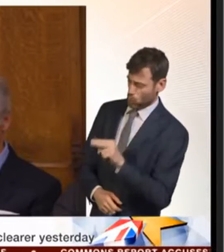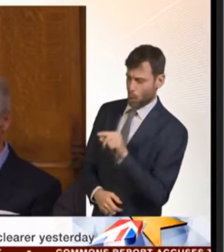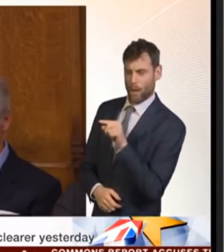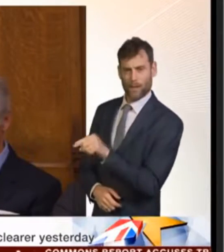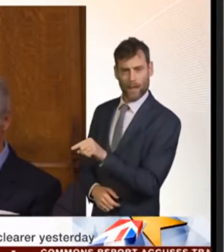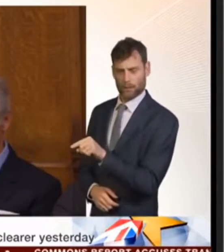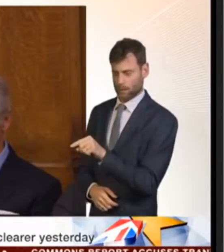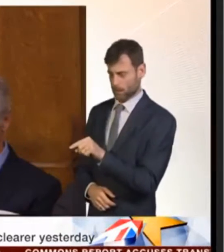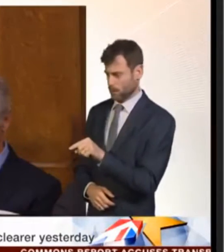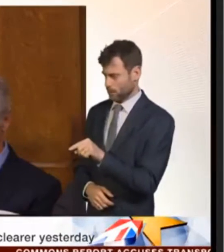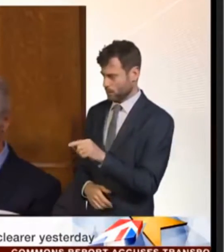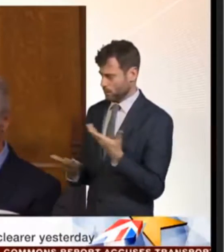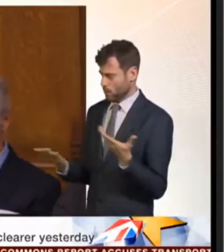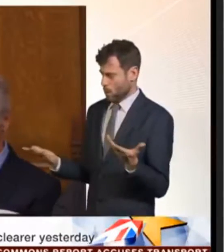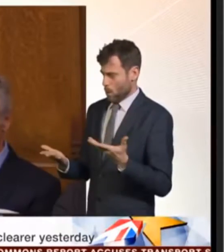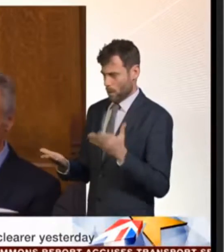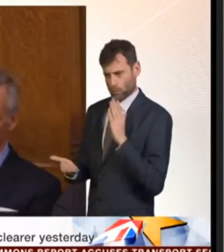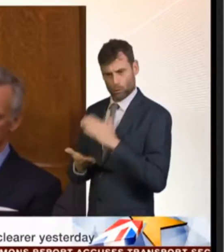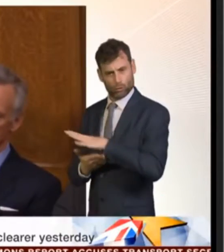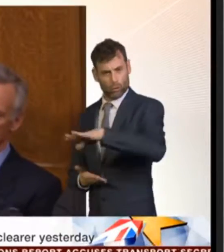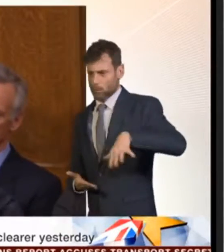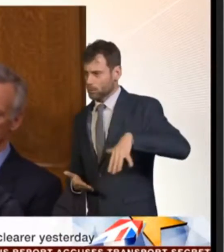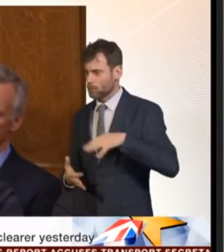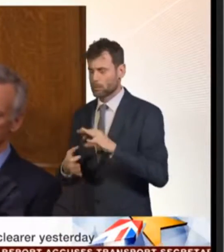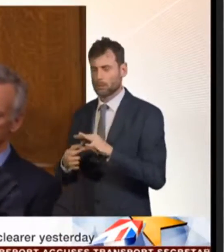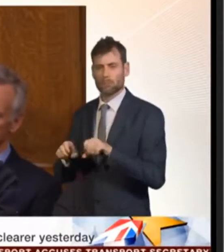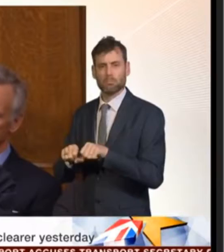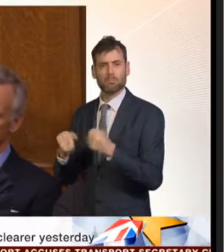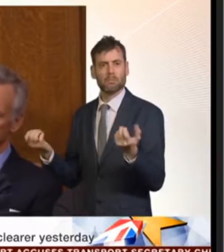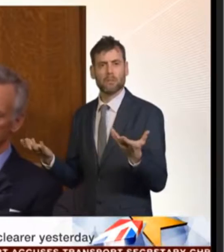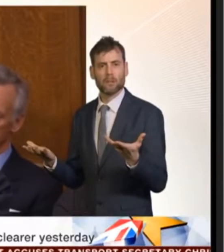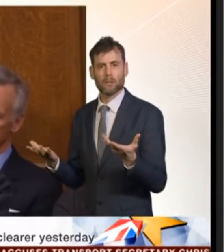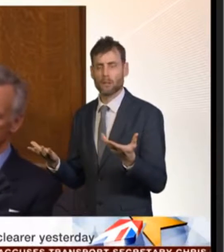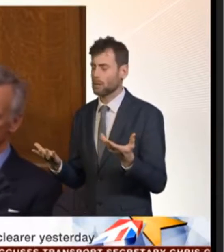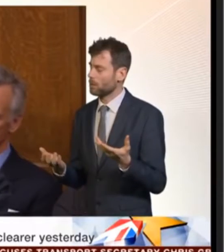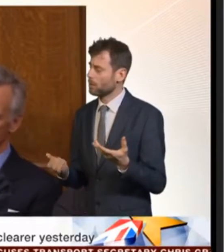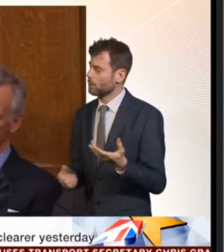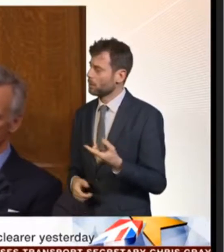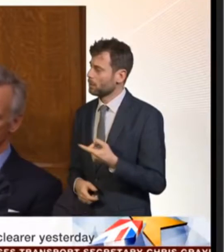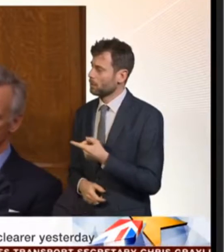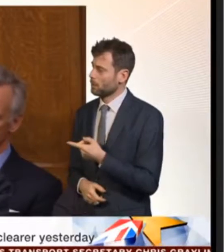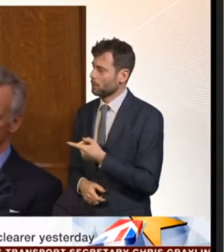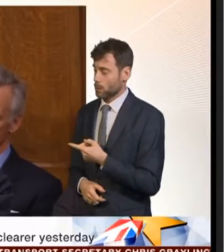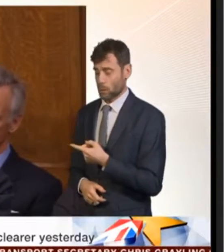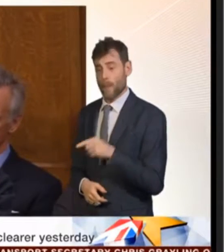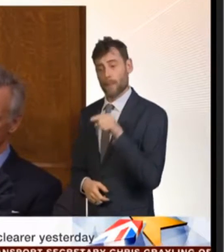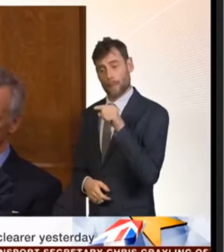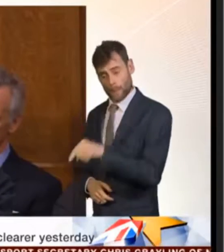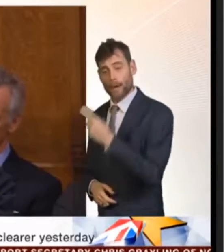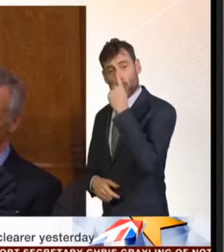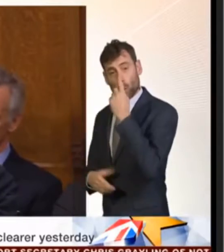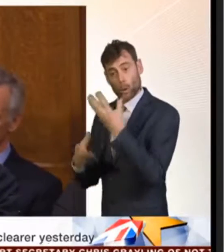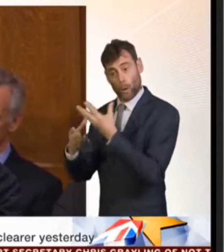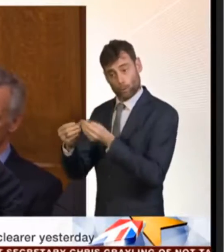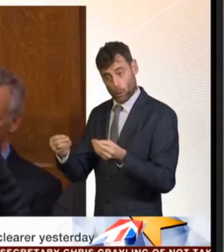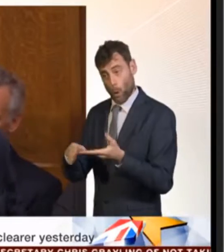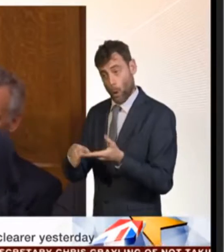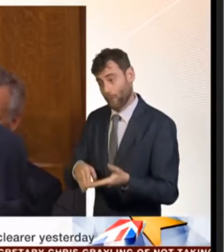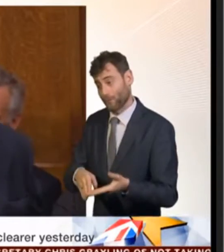massive breach of trust, which could have been resolved if we had the full advice of the Attorney General at that time, at that